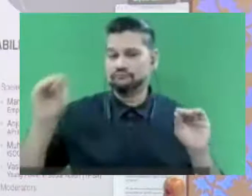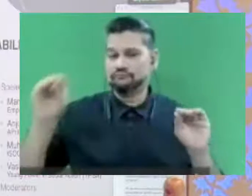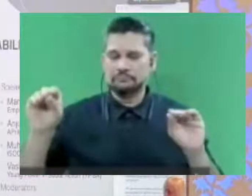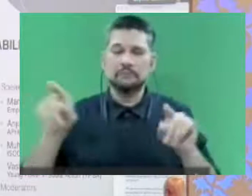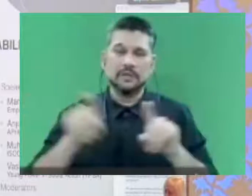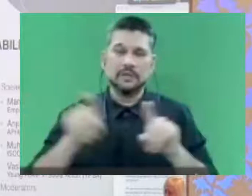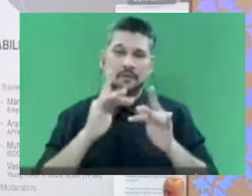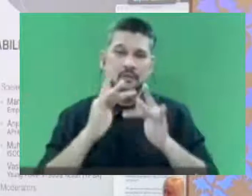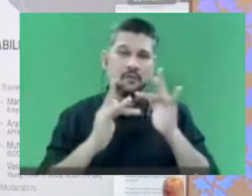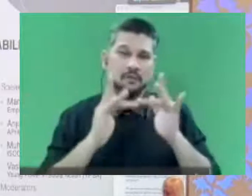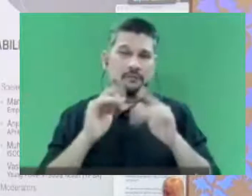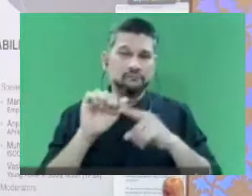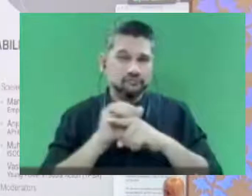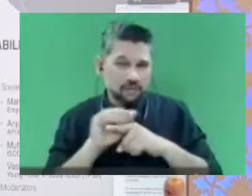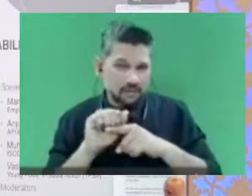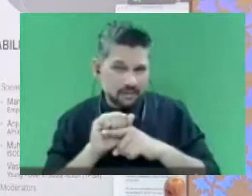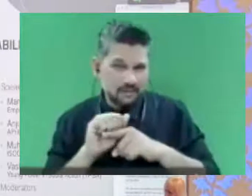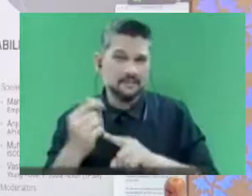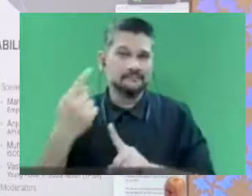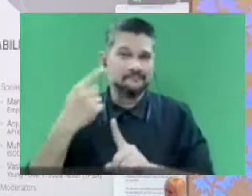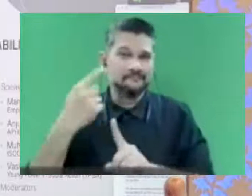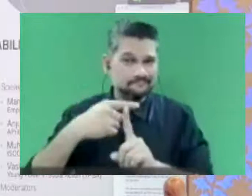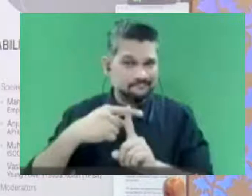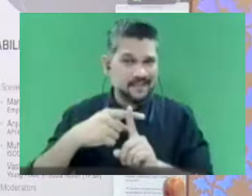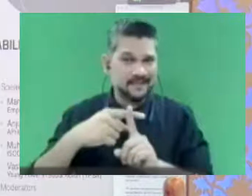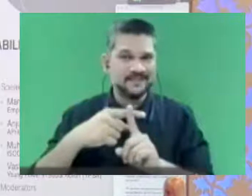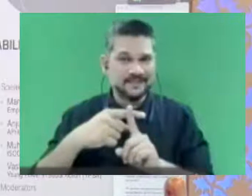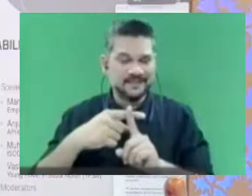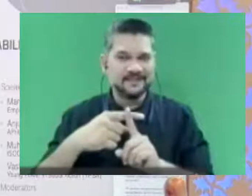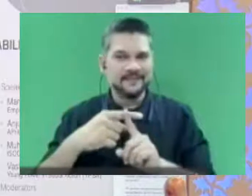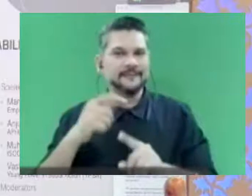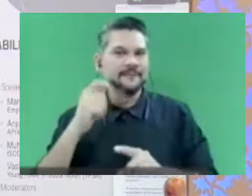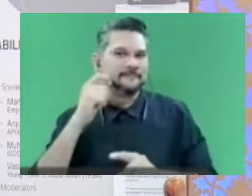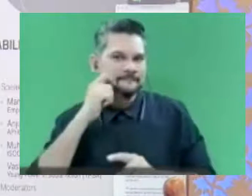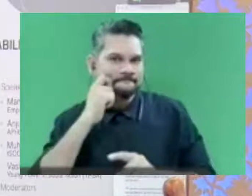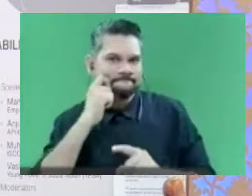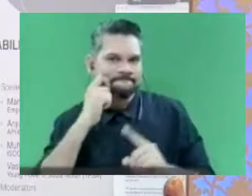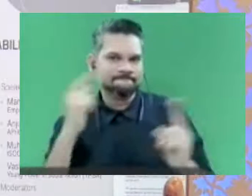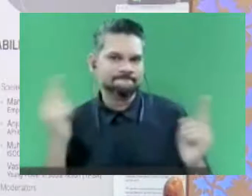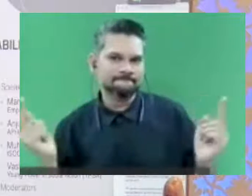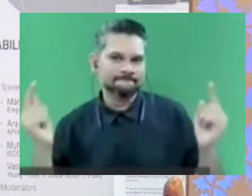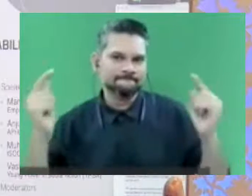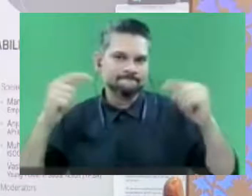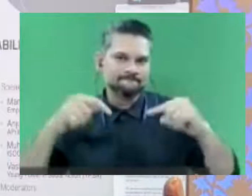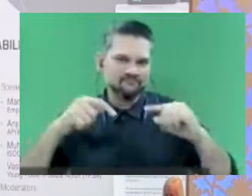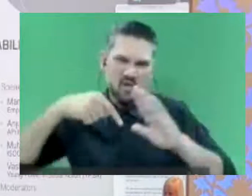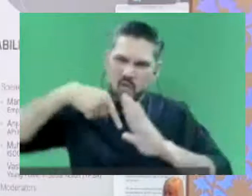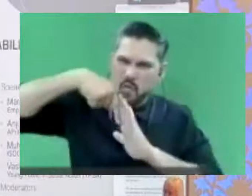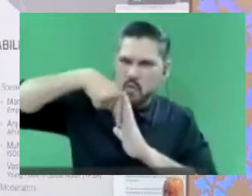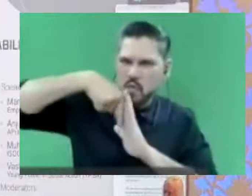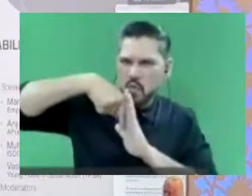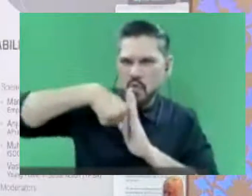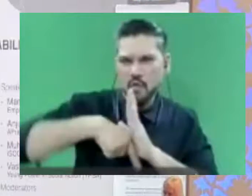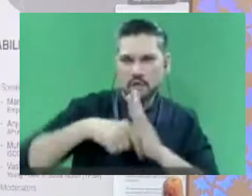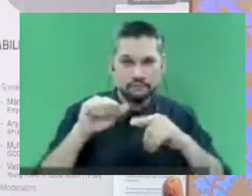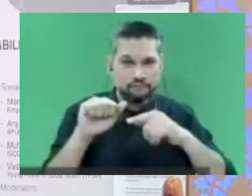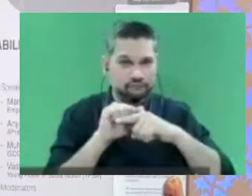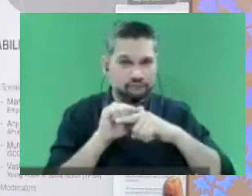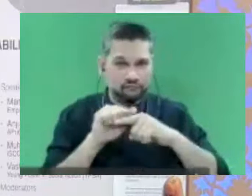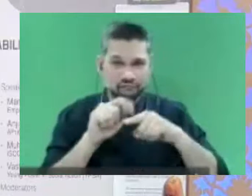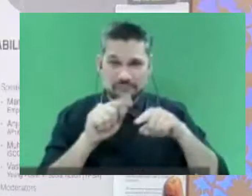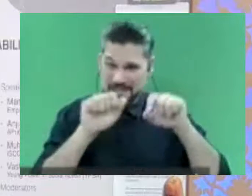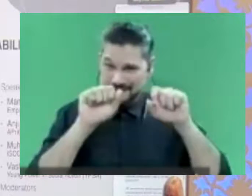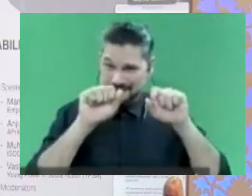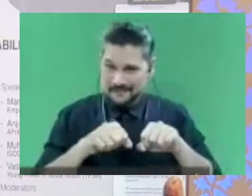training and then matching that with the face-to-face, really intense training. Will that work as well in